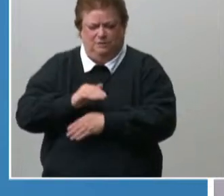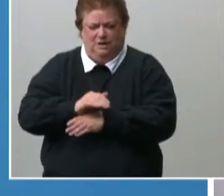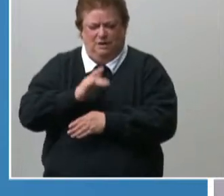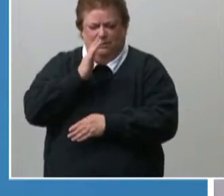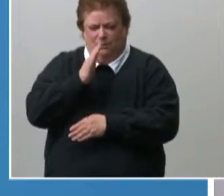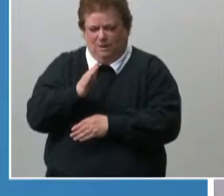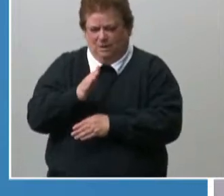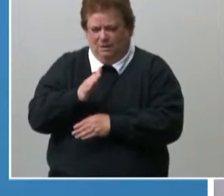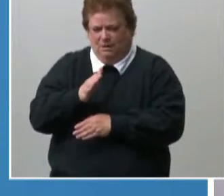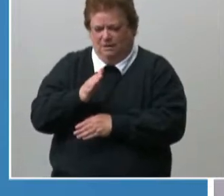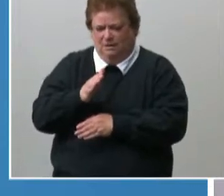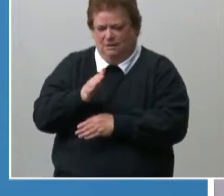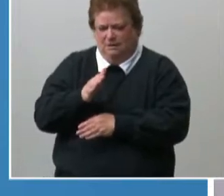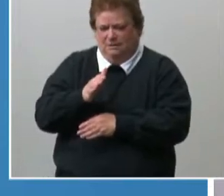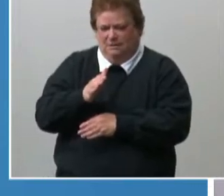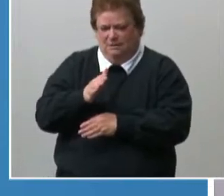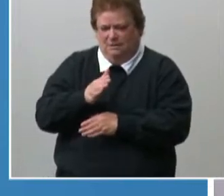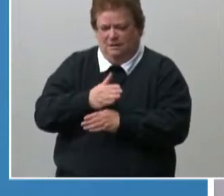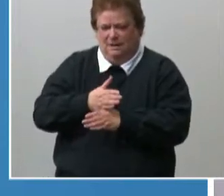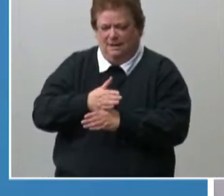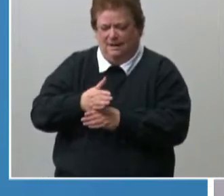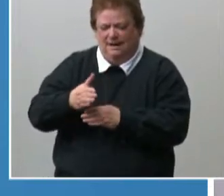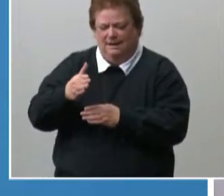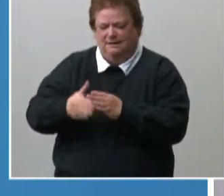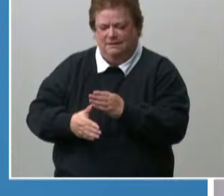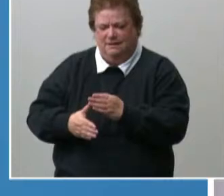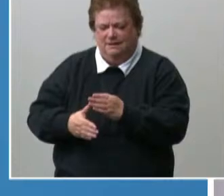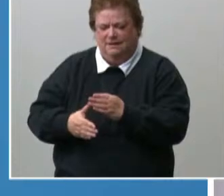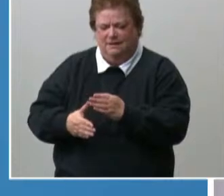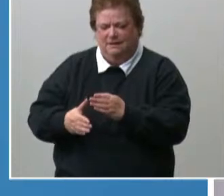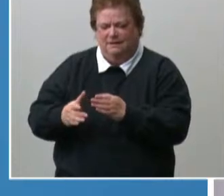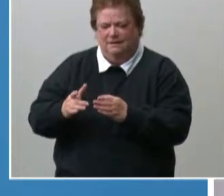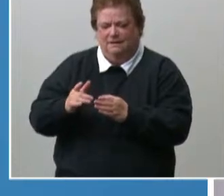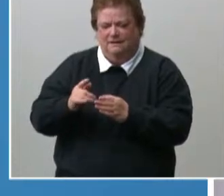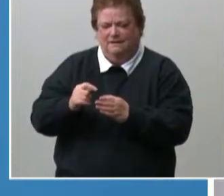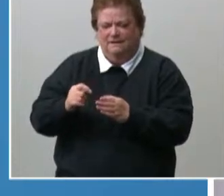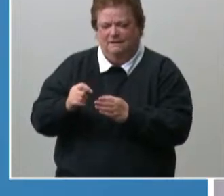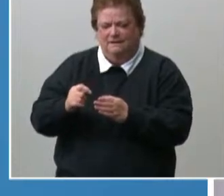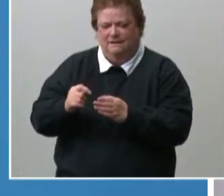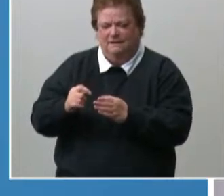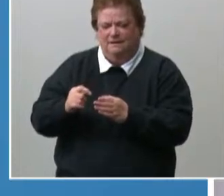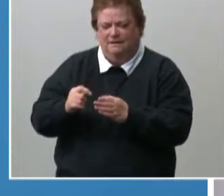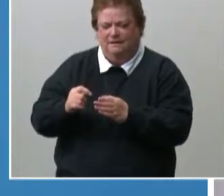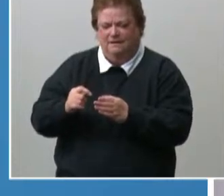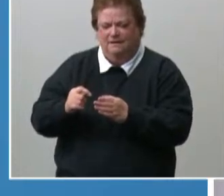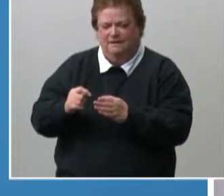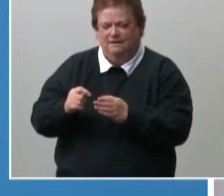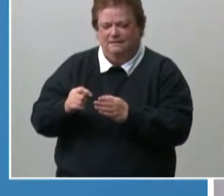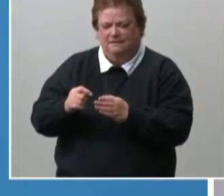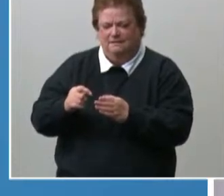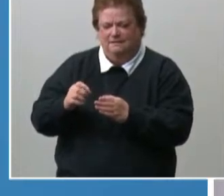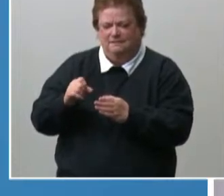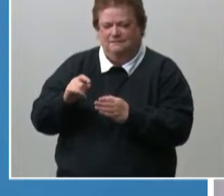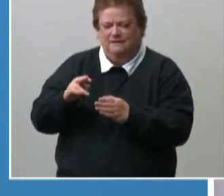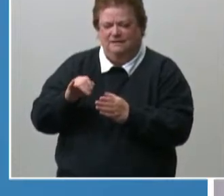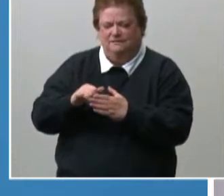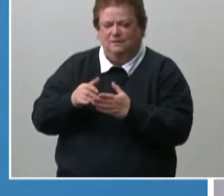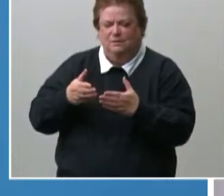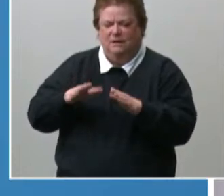its public health emergency, or its emergency status that allowed the superintendent to